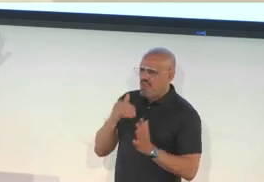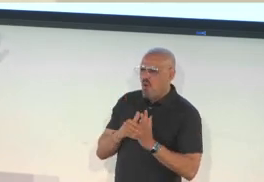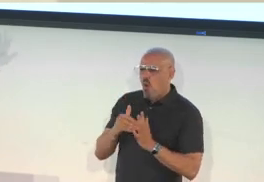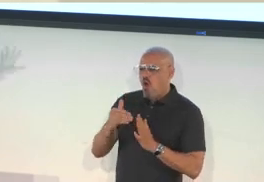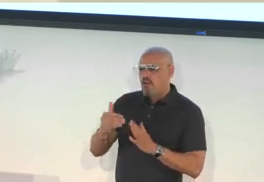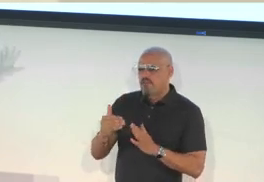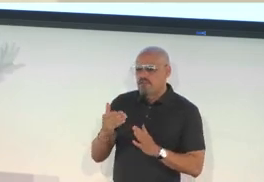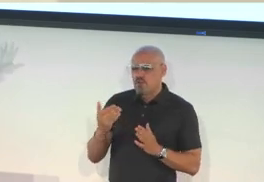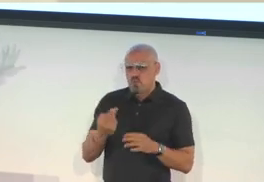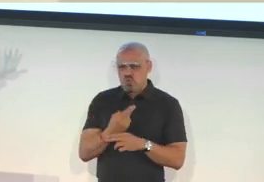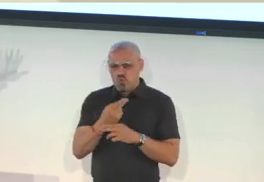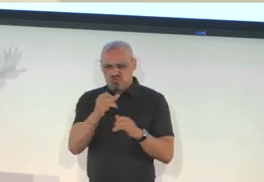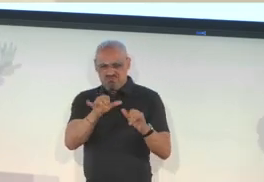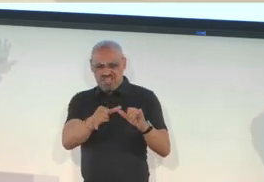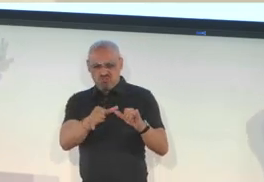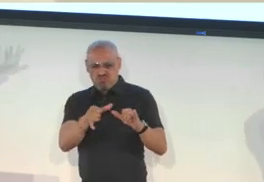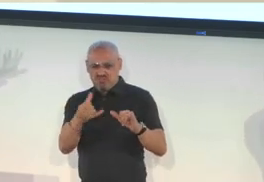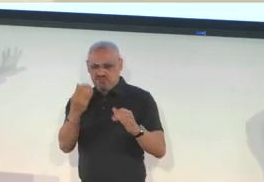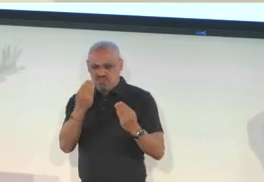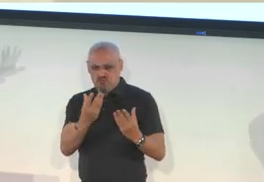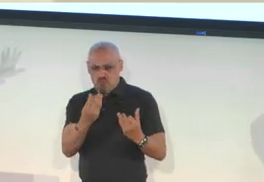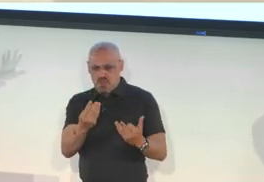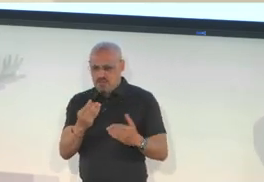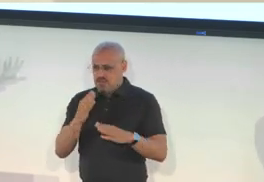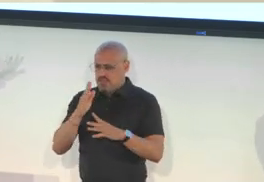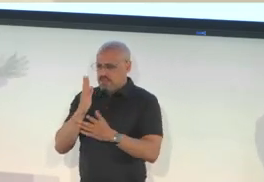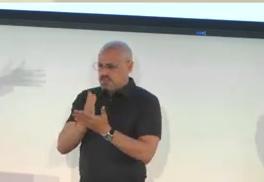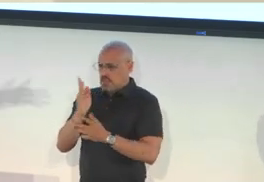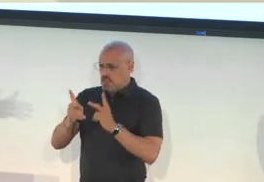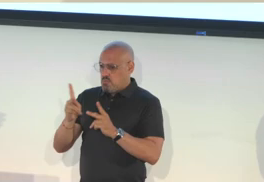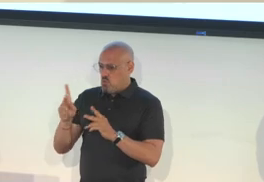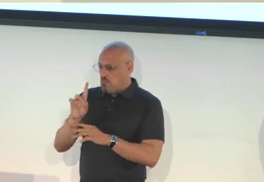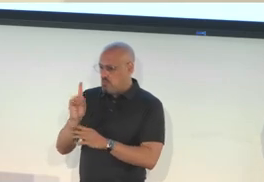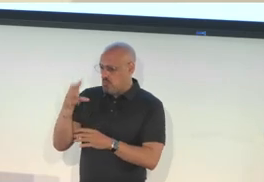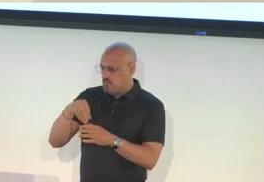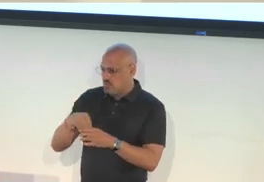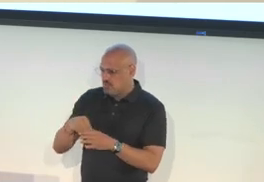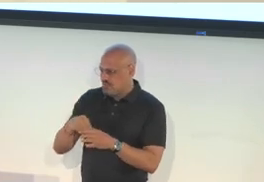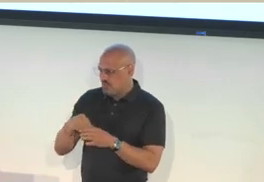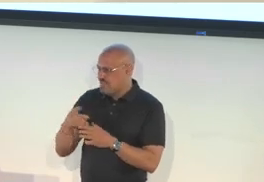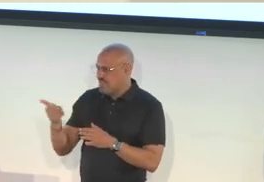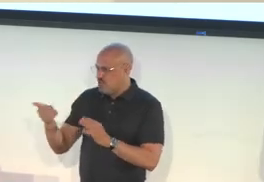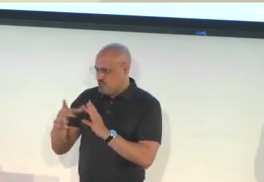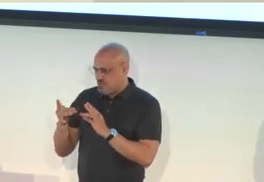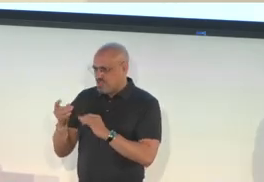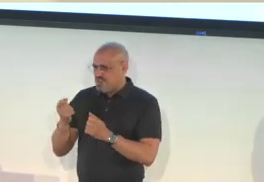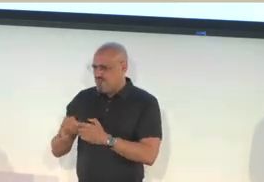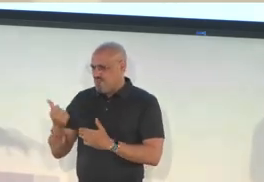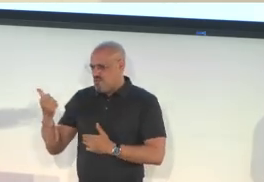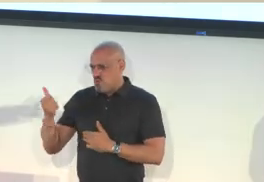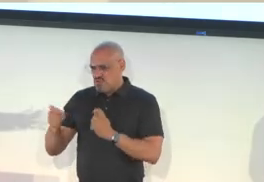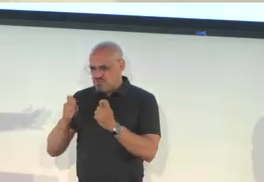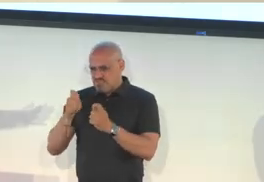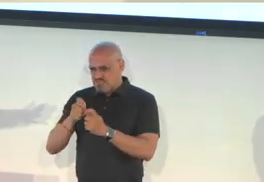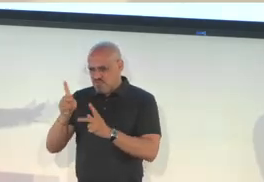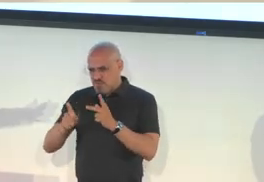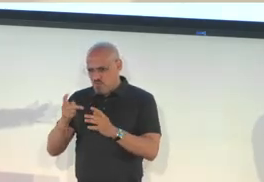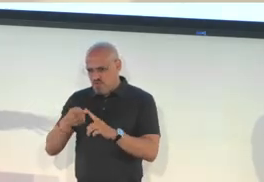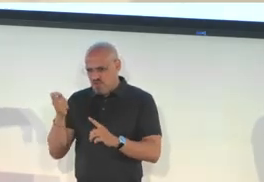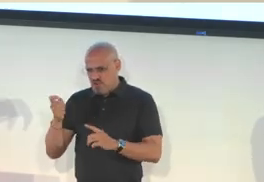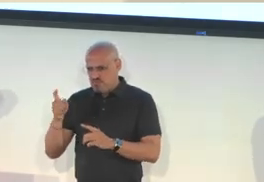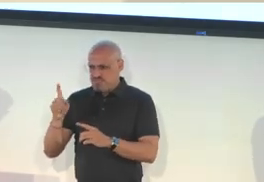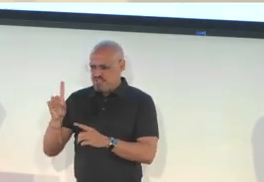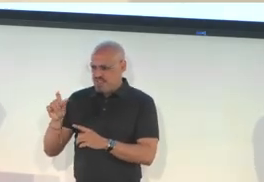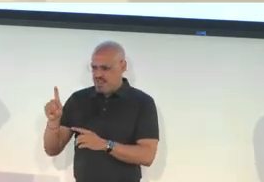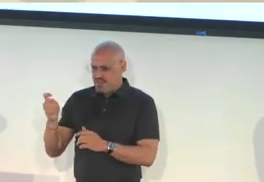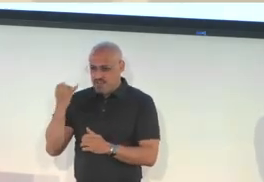we've utilized metrics in a way that stop people participating because, like we've said, we can remove certain people from the data because we consider them